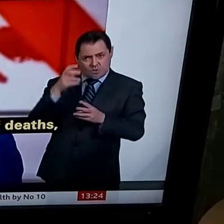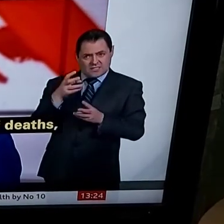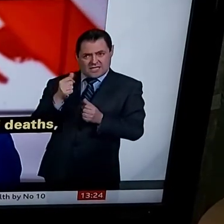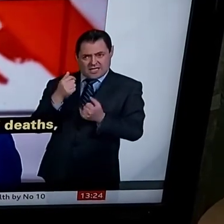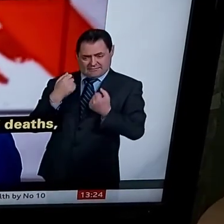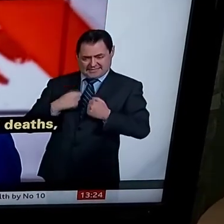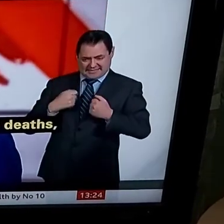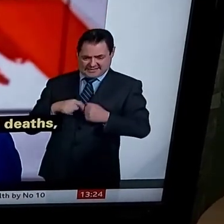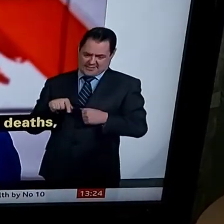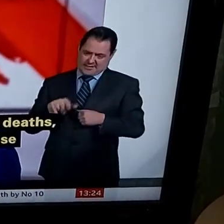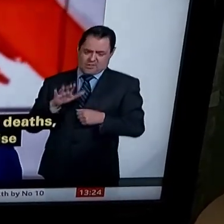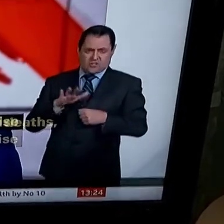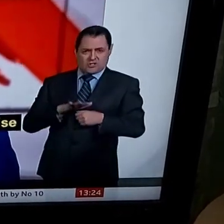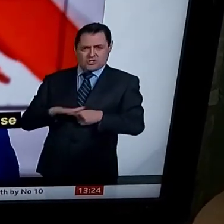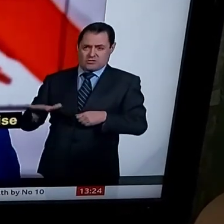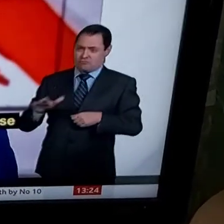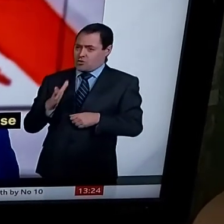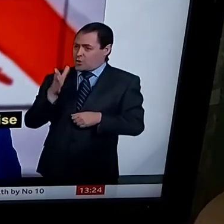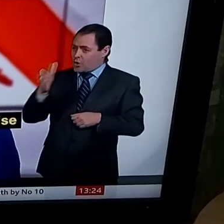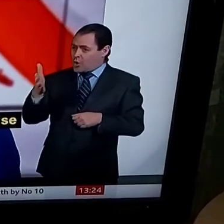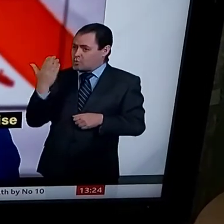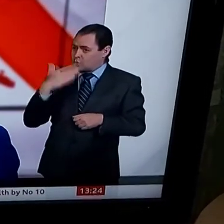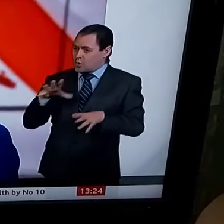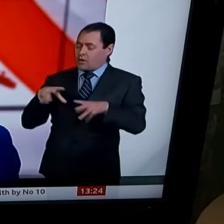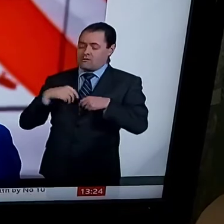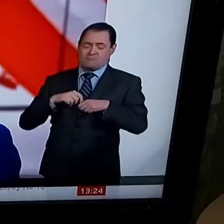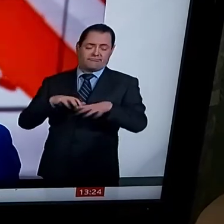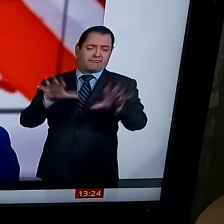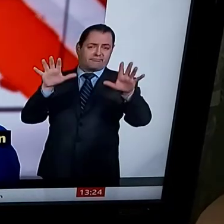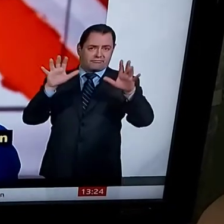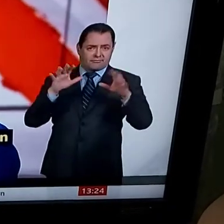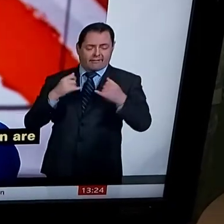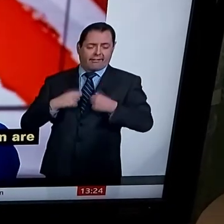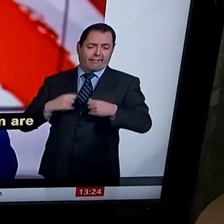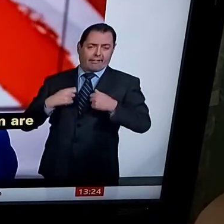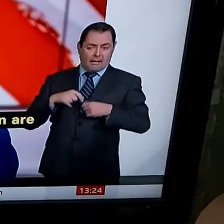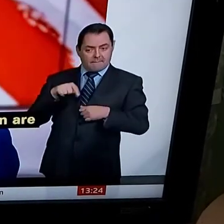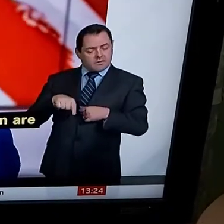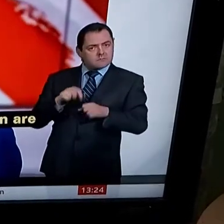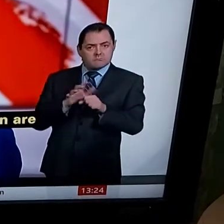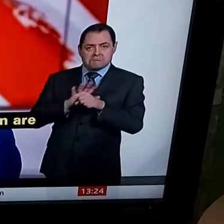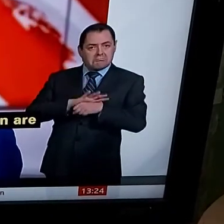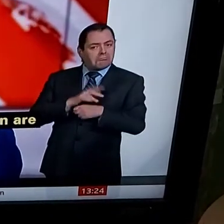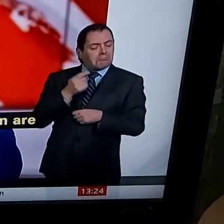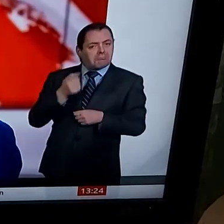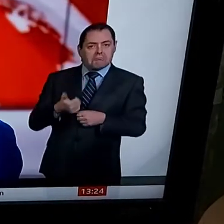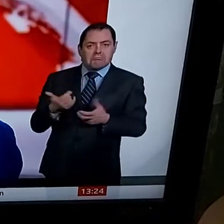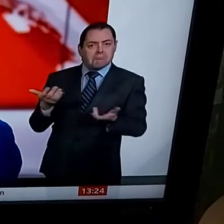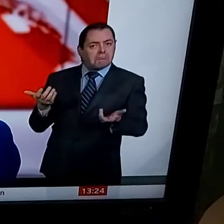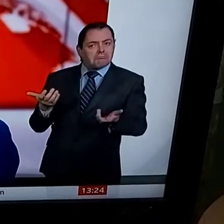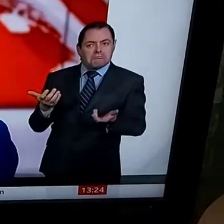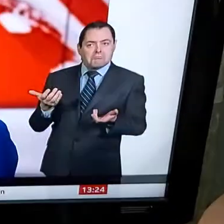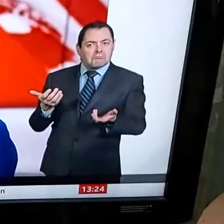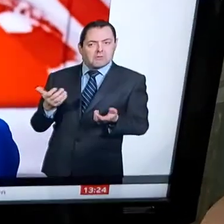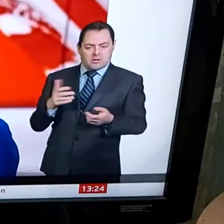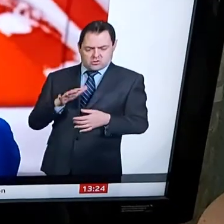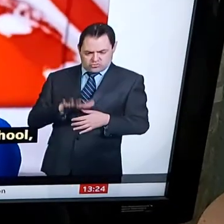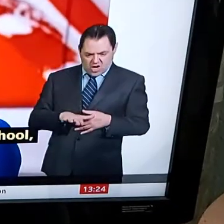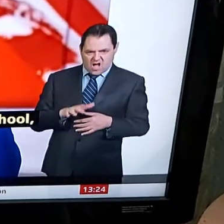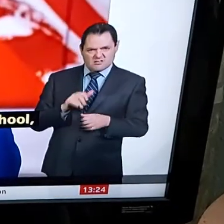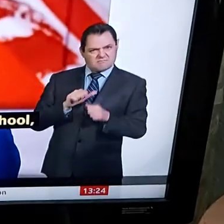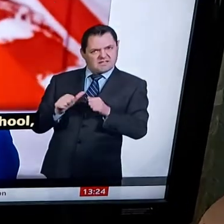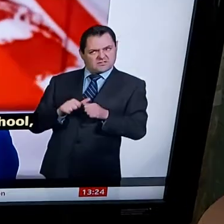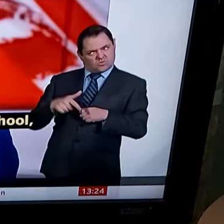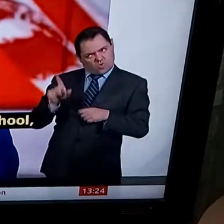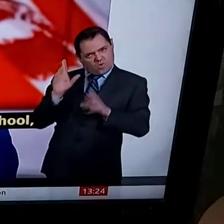are super spreaders. They send off their kid to school, comes back with a bug. But what the authors are saying here is rather than disrupting a child's education and